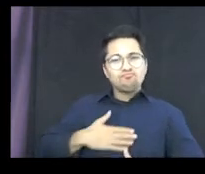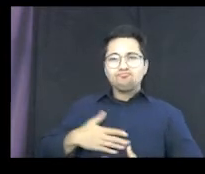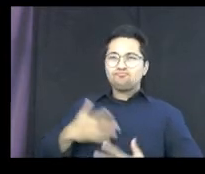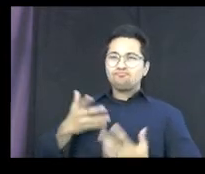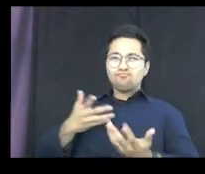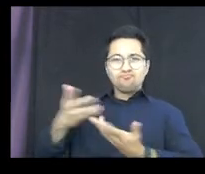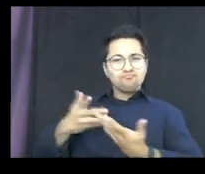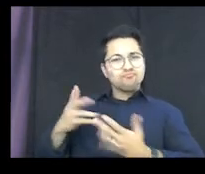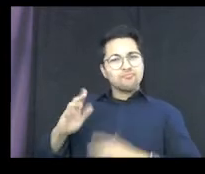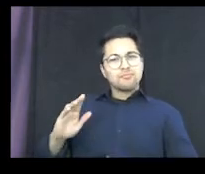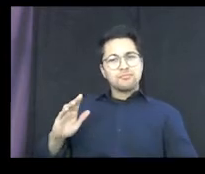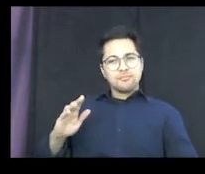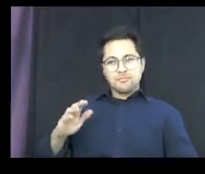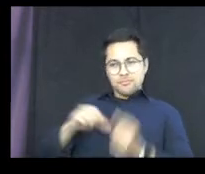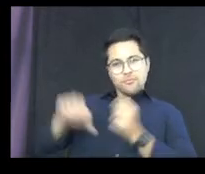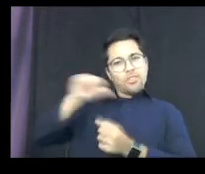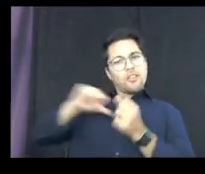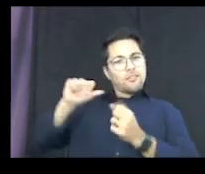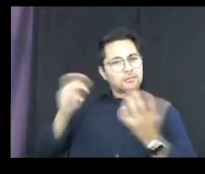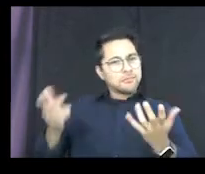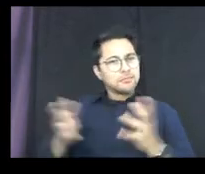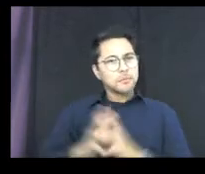each other's company.